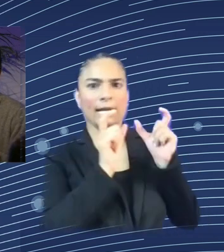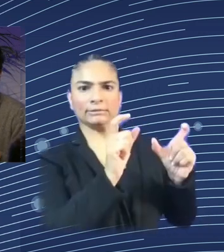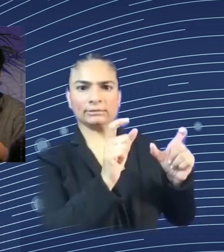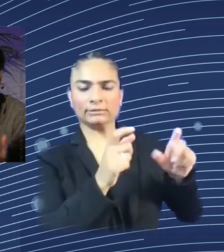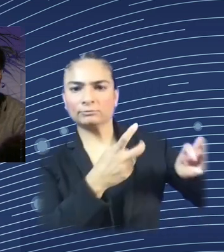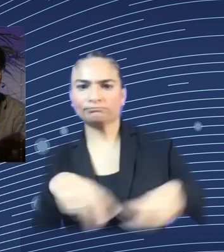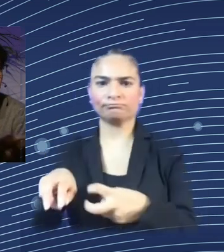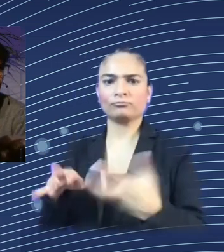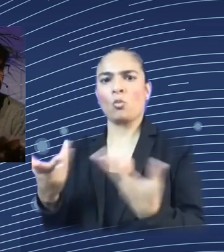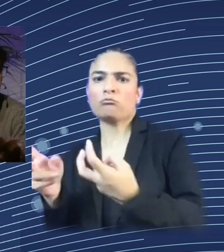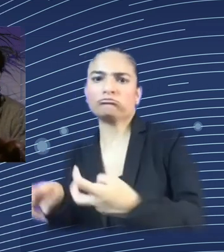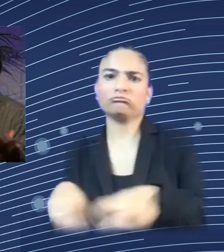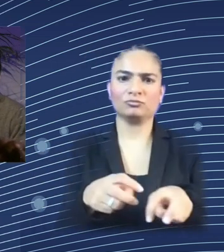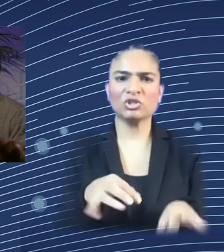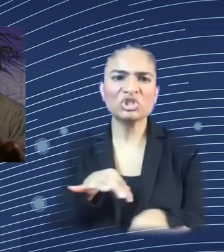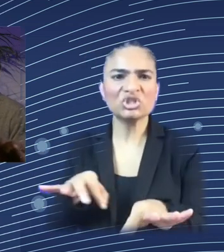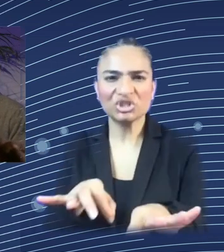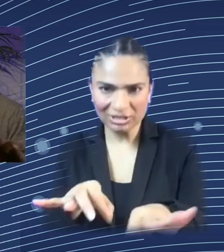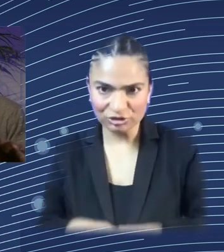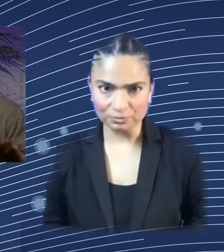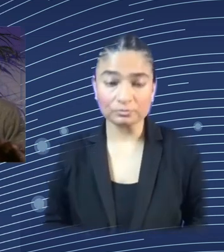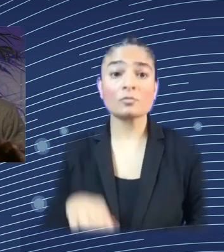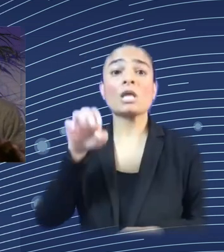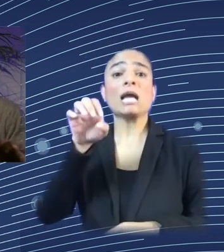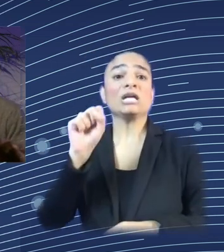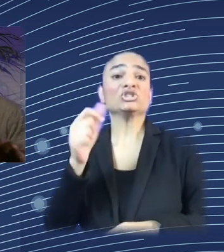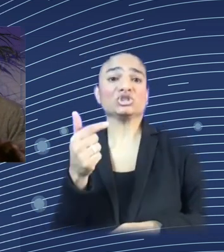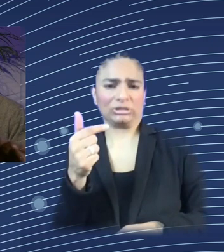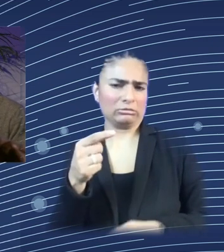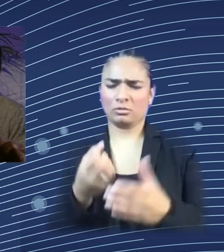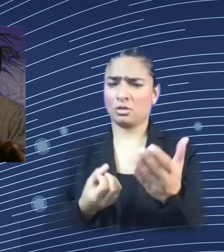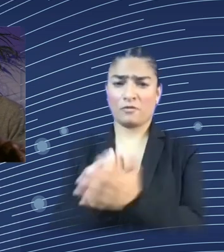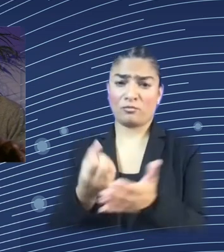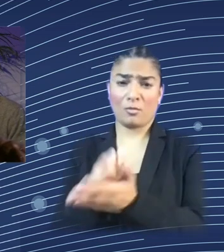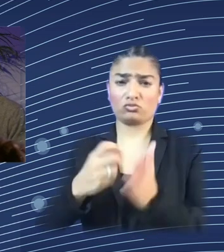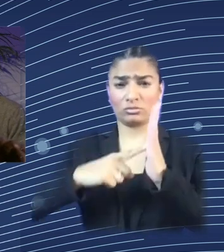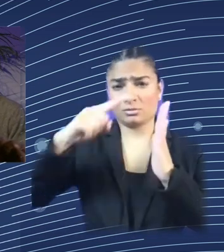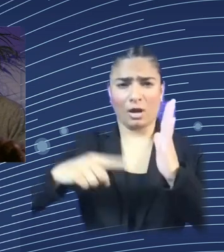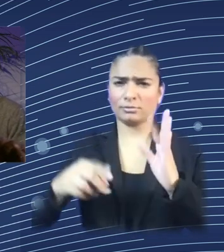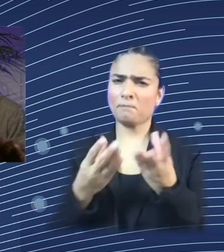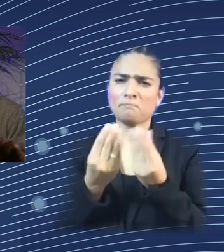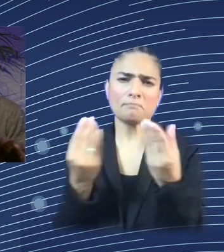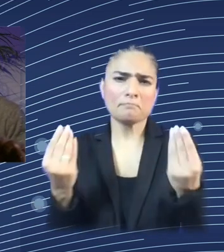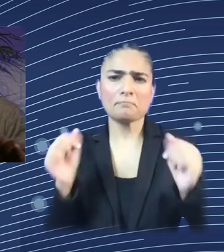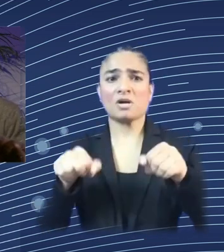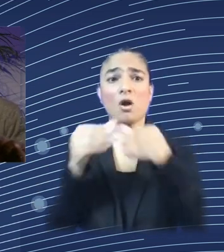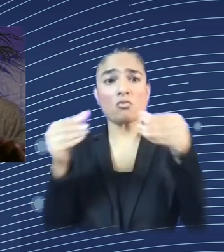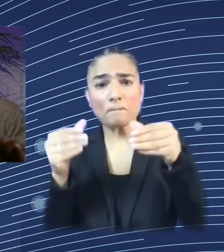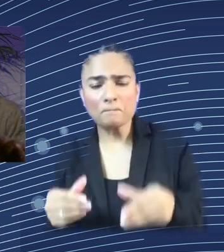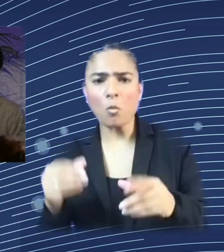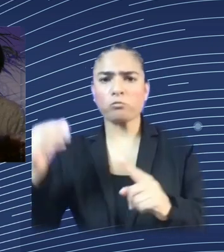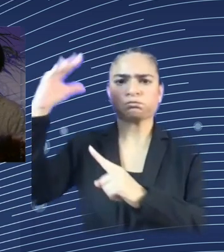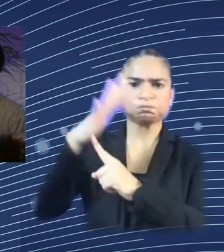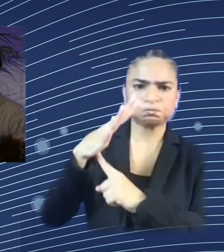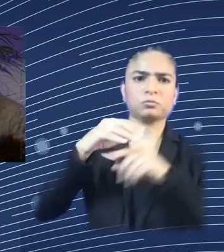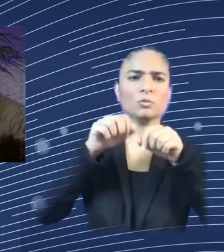CSRD, the EU taxonomy makes full sense, it's because it helps perform an objective assessment of